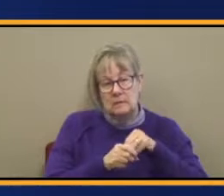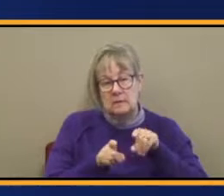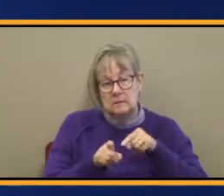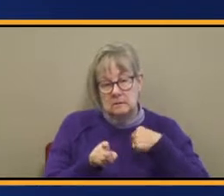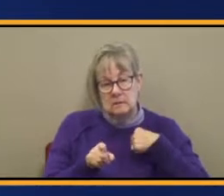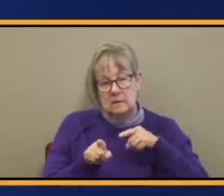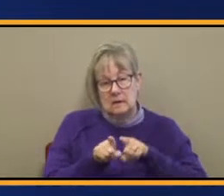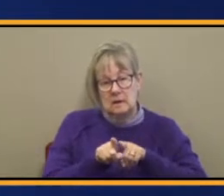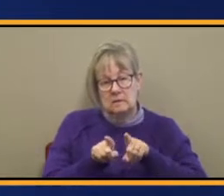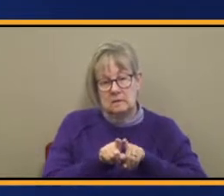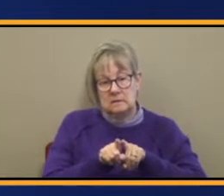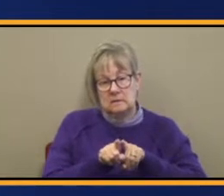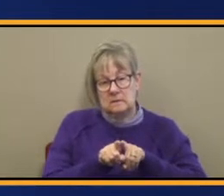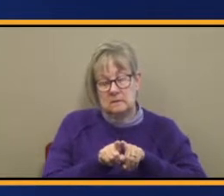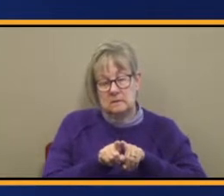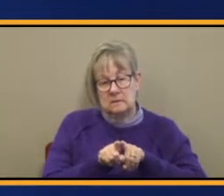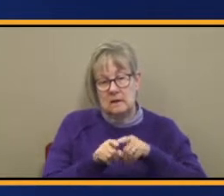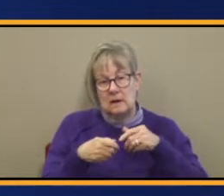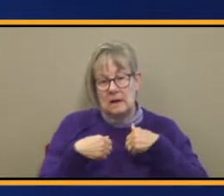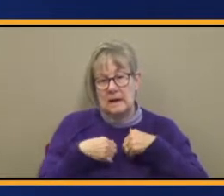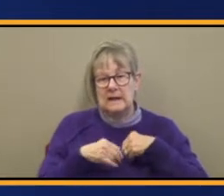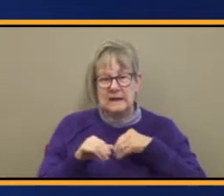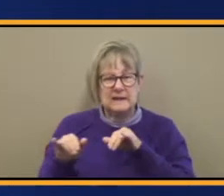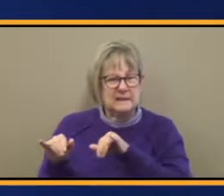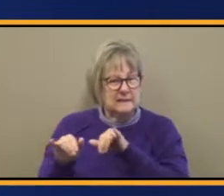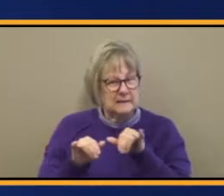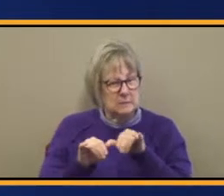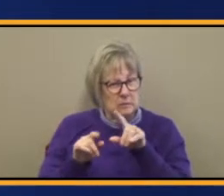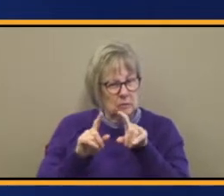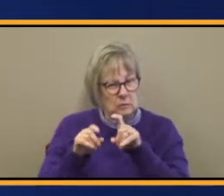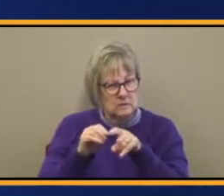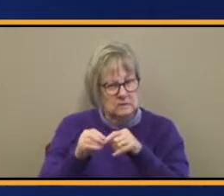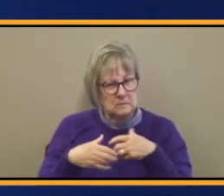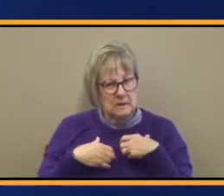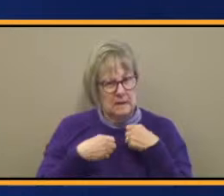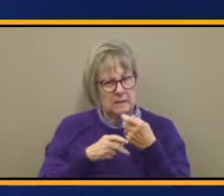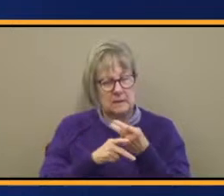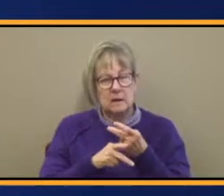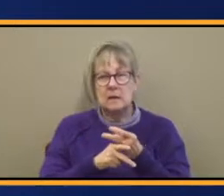also had a similar question about healthcare